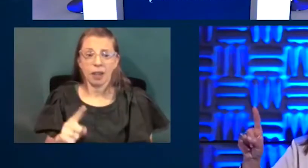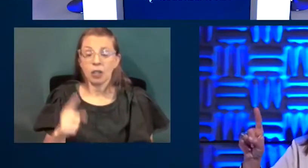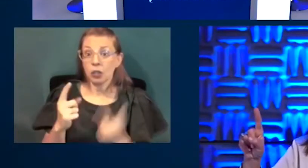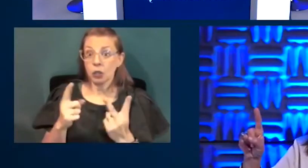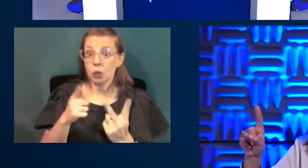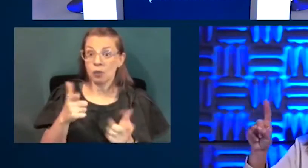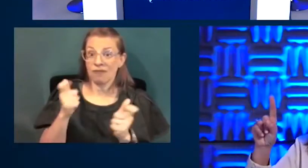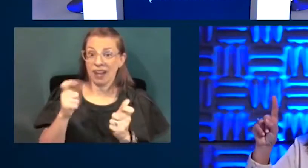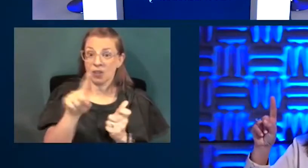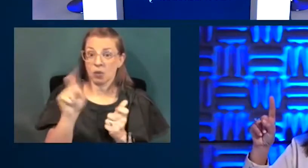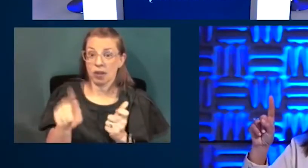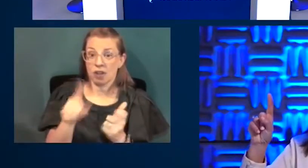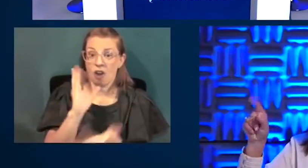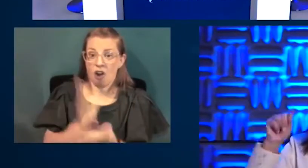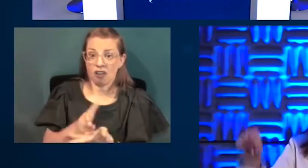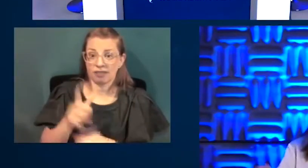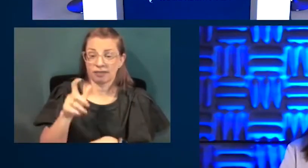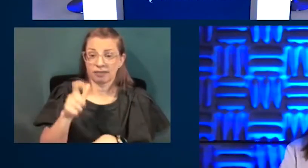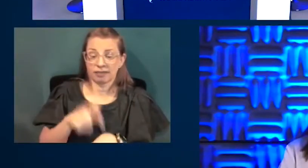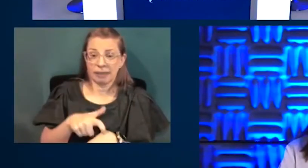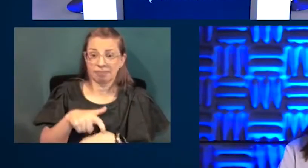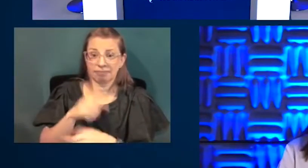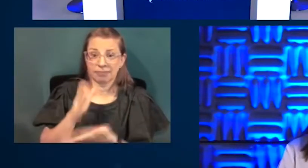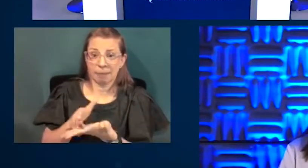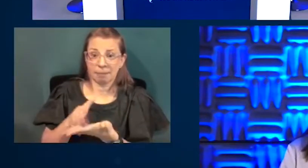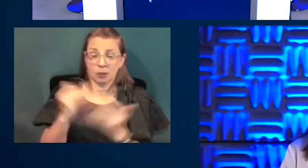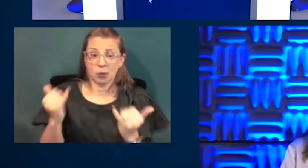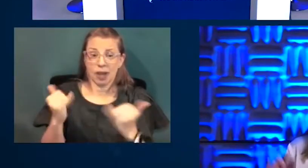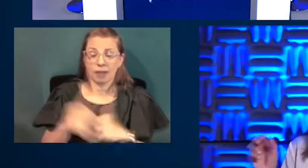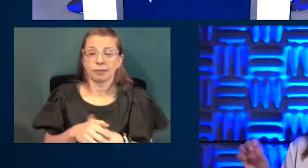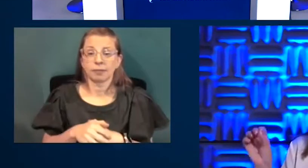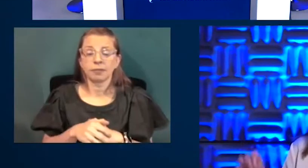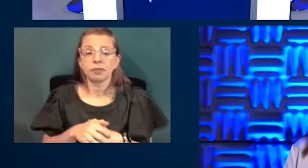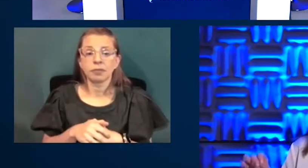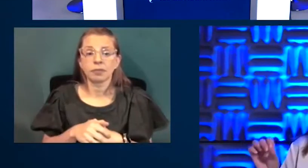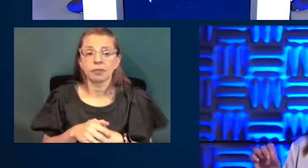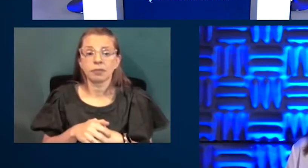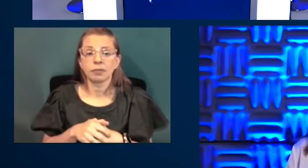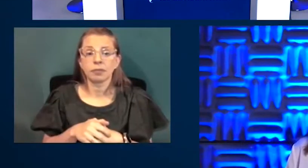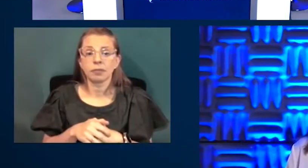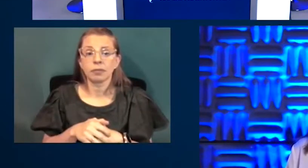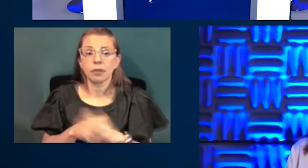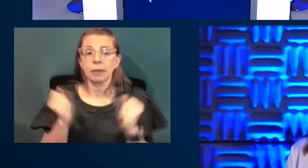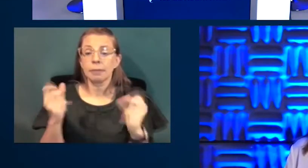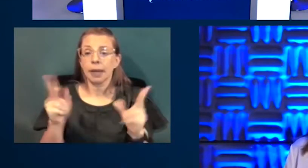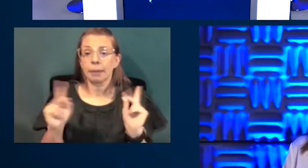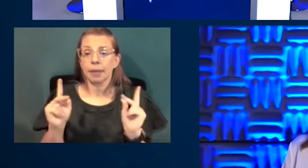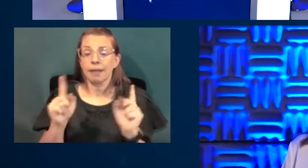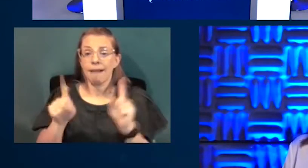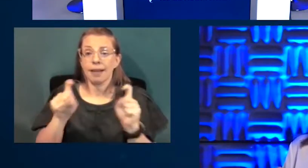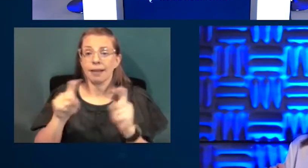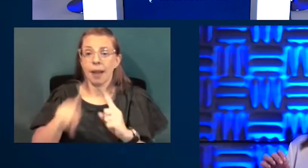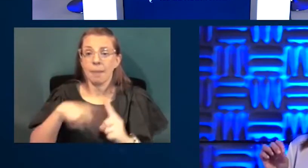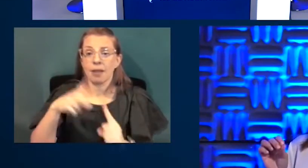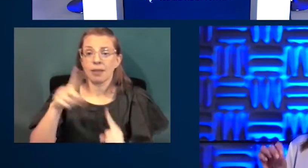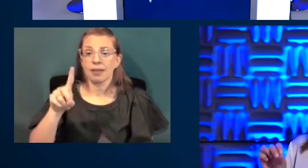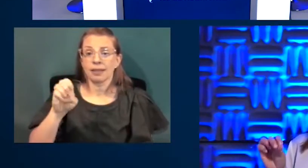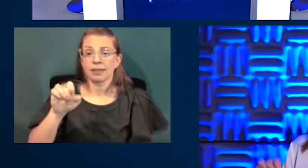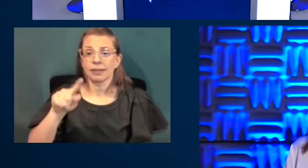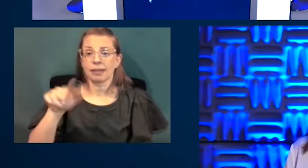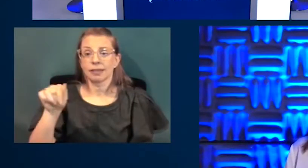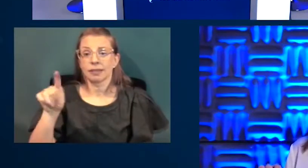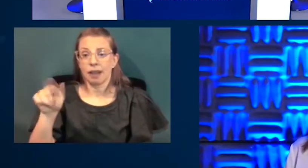hard stop today that we're not going to meet that. But a lot of people are asking about the Delta variant. And